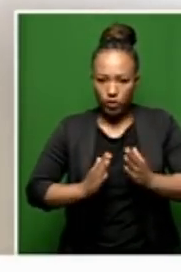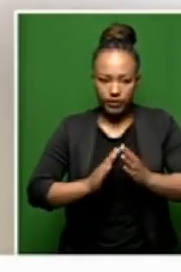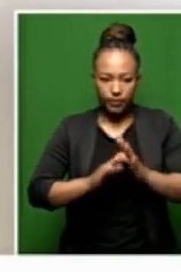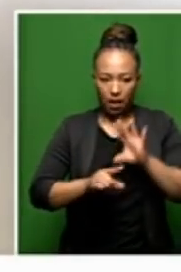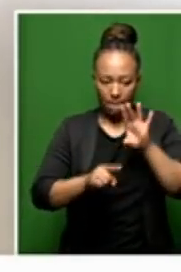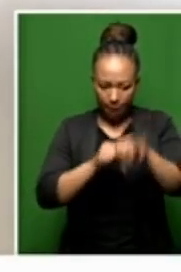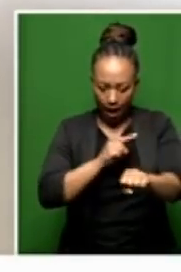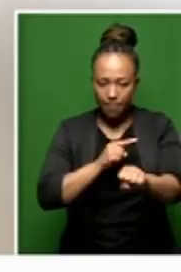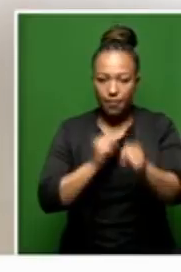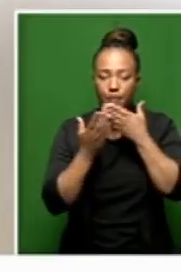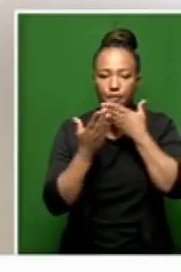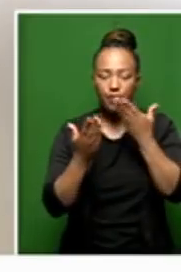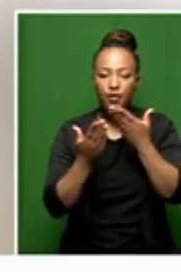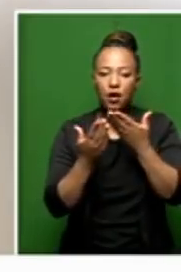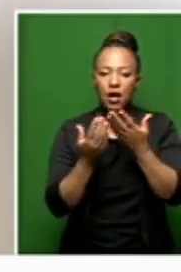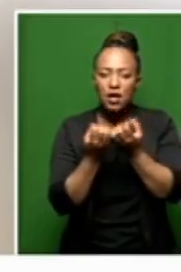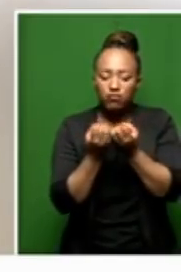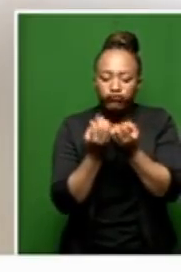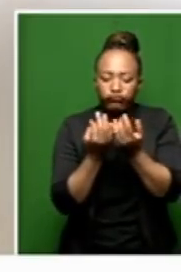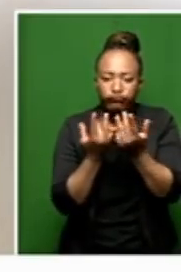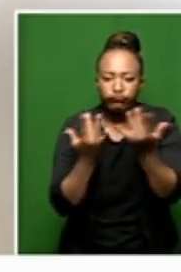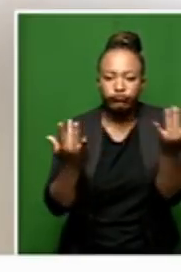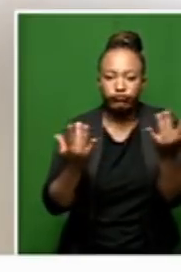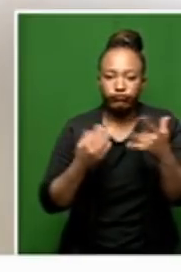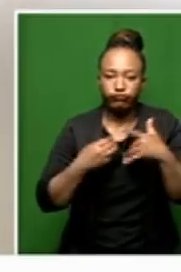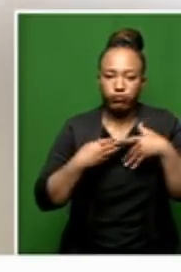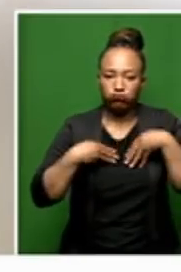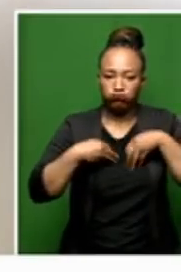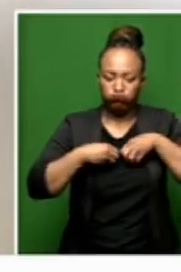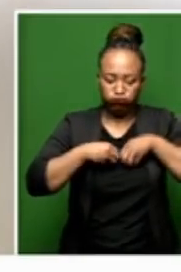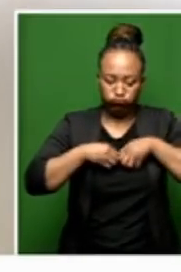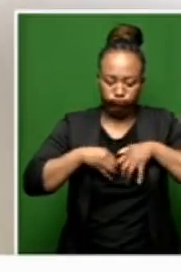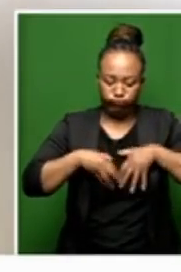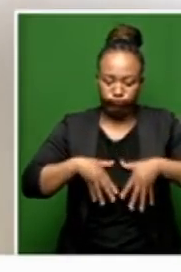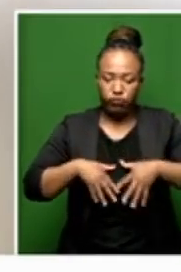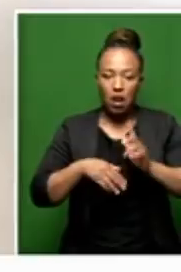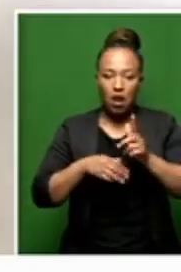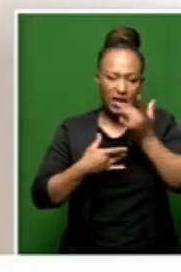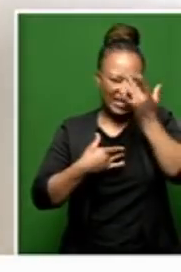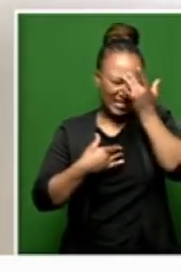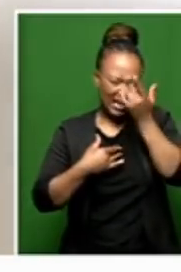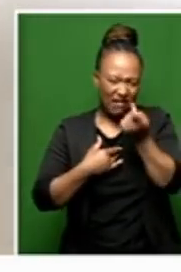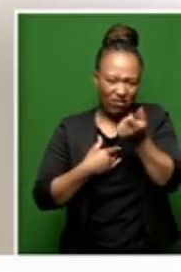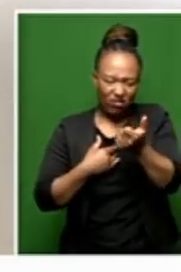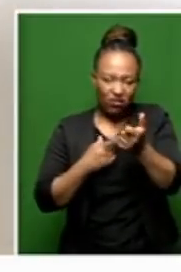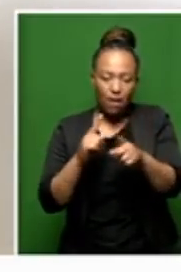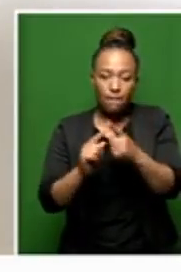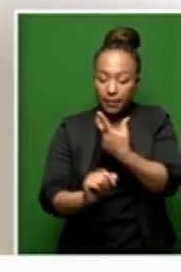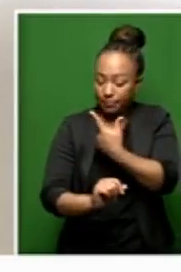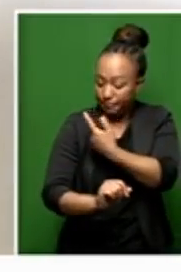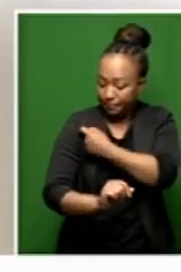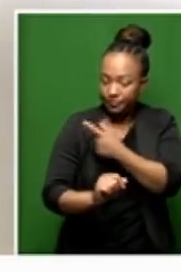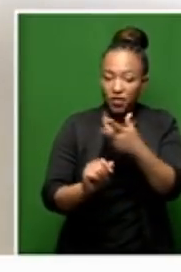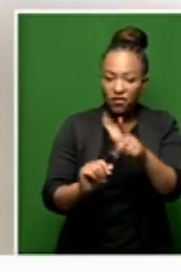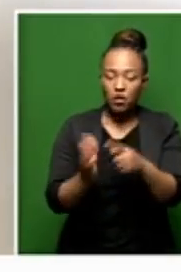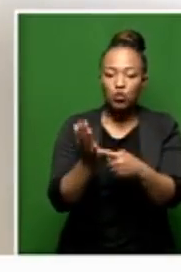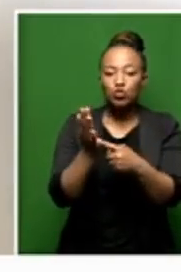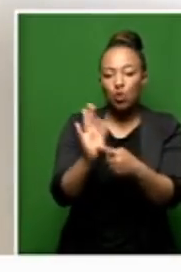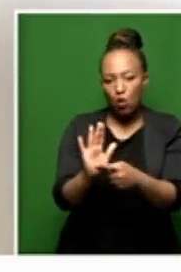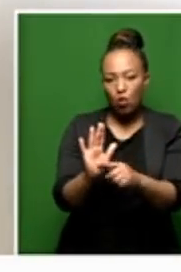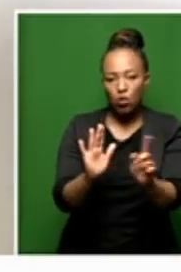means it starts multiplying and we do see mild and moderate infections. But what the vaccine efficacy has clearly shown is